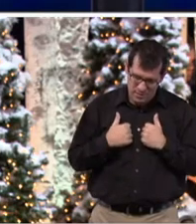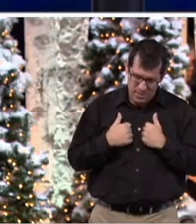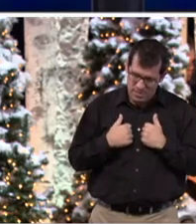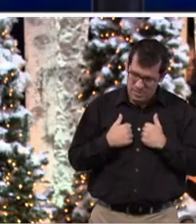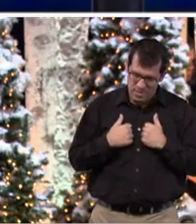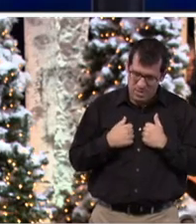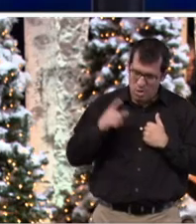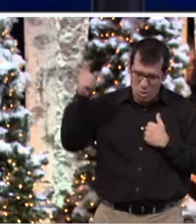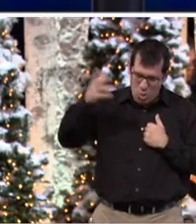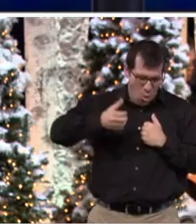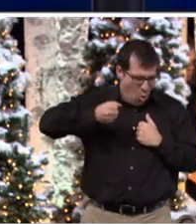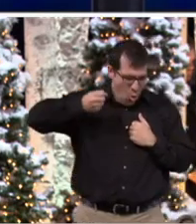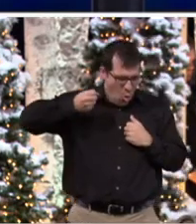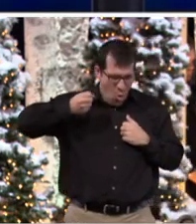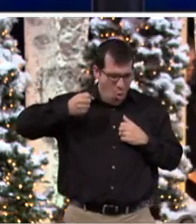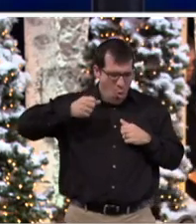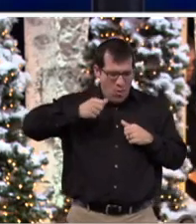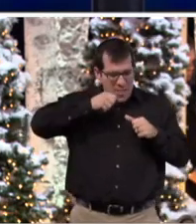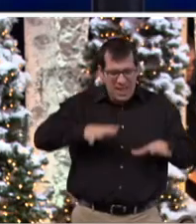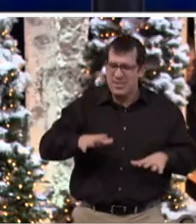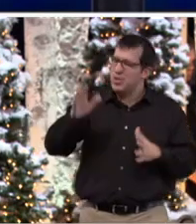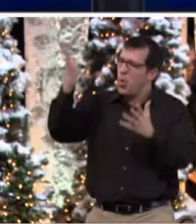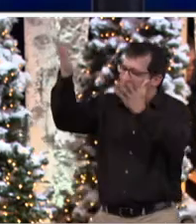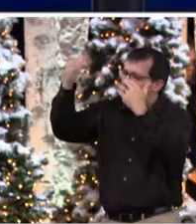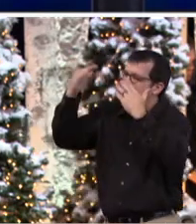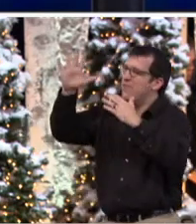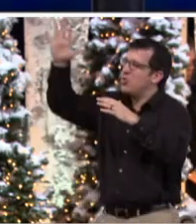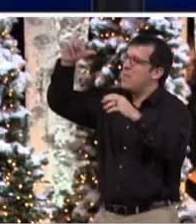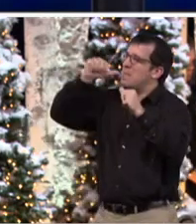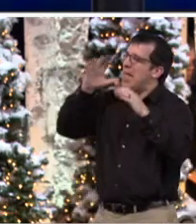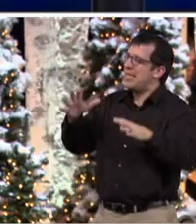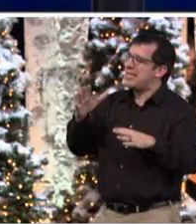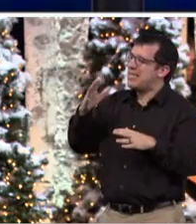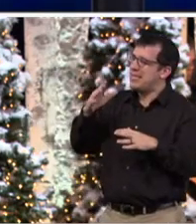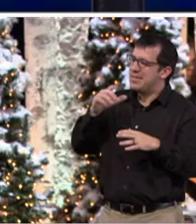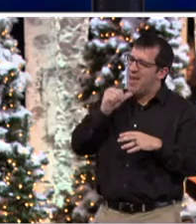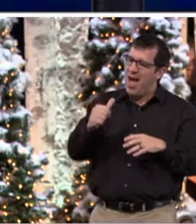Don't hold back blessing from your people and your world because of us.